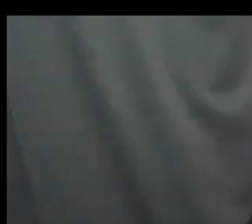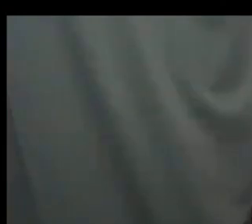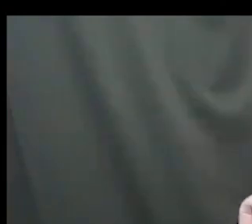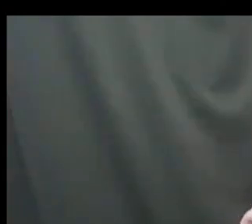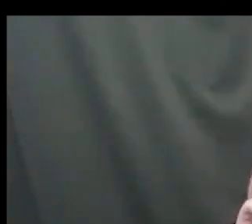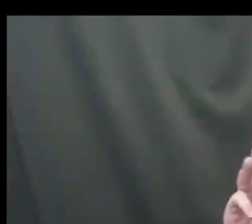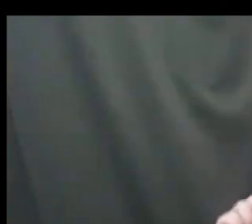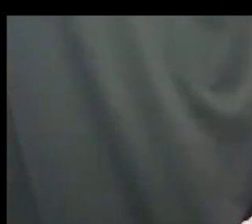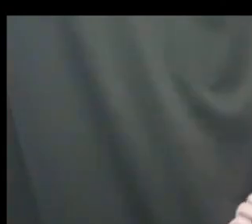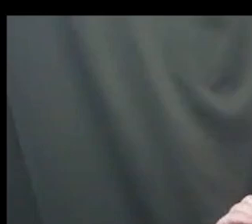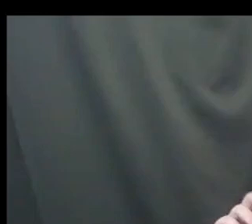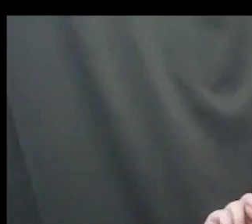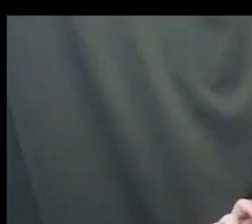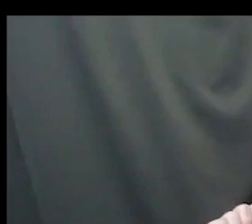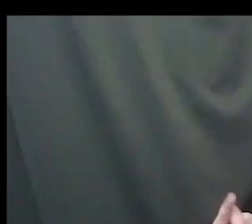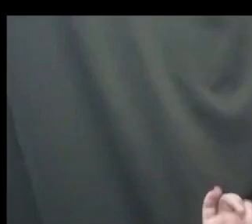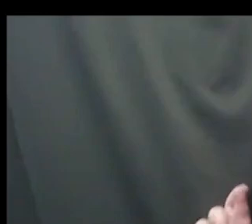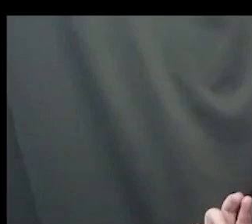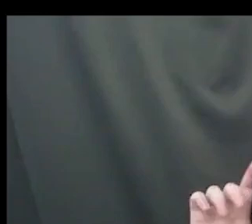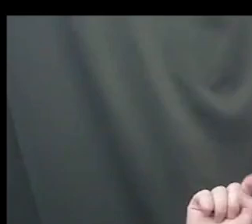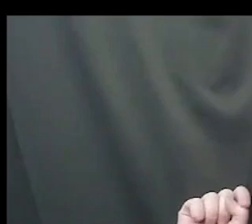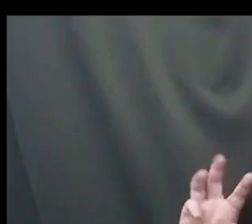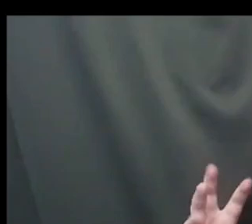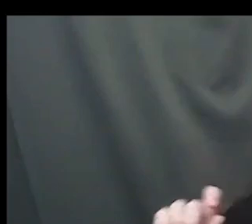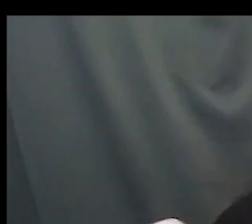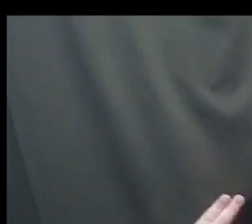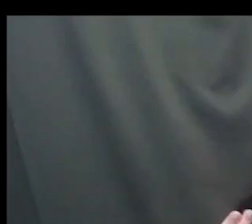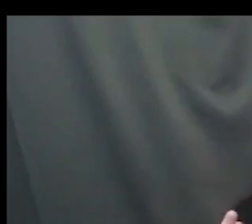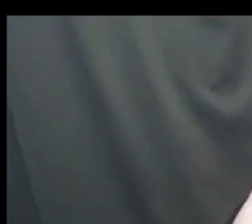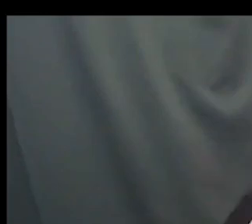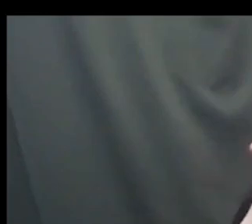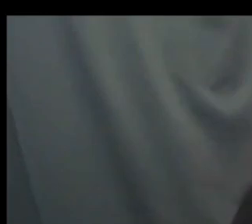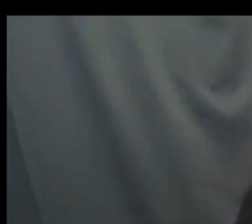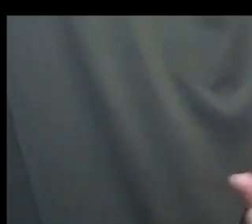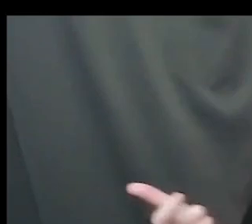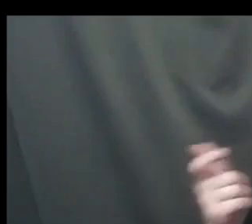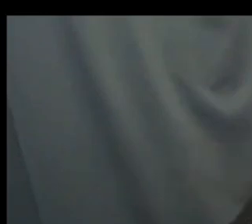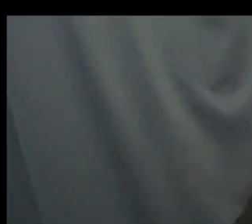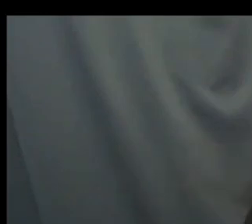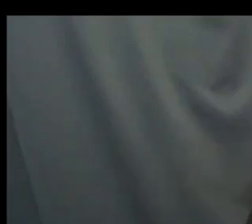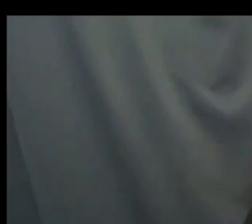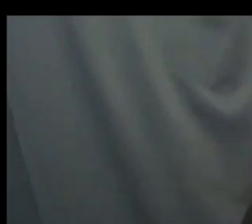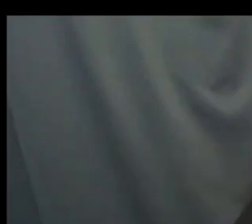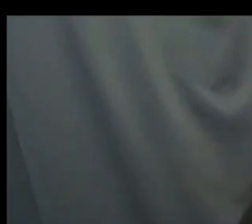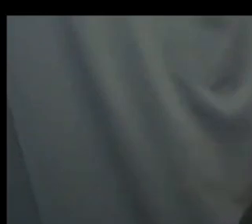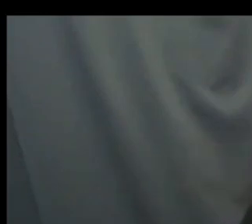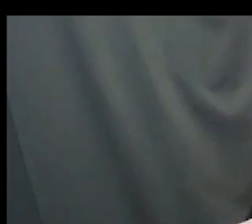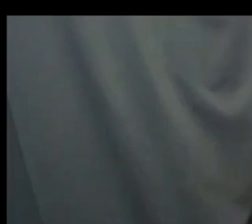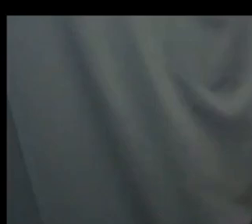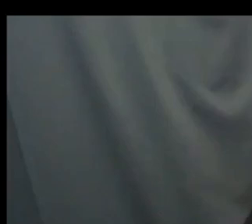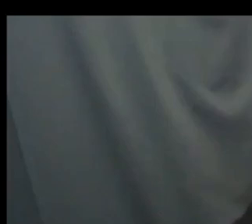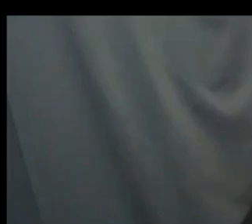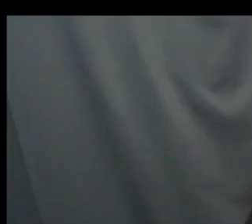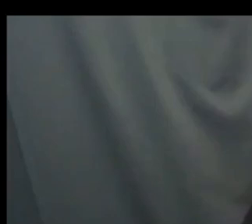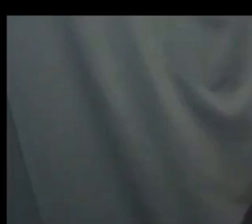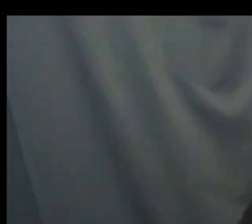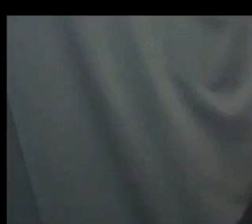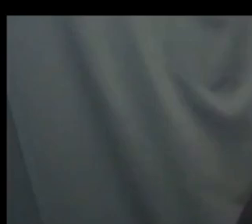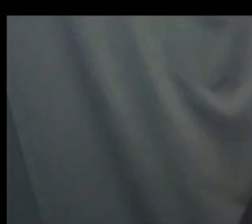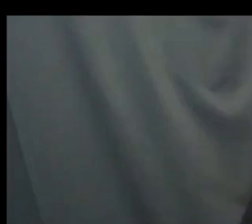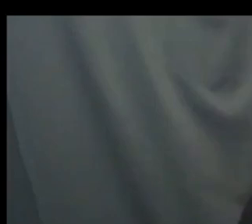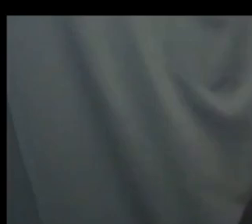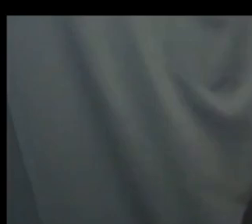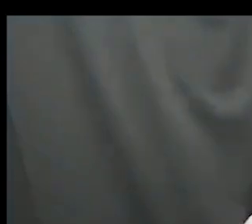channel to go and watch all of the episodes. It's actually the way that I like to learn about a new service because I love being able